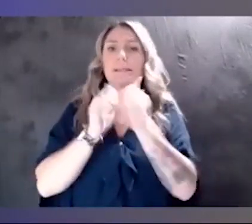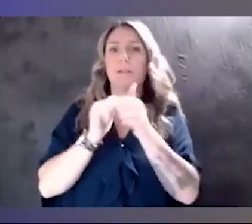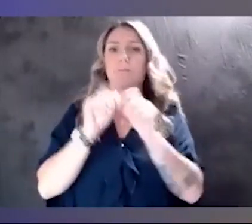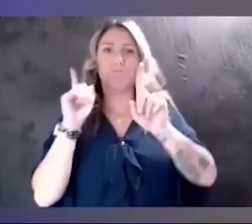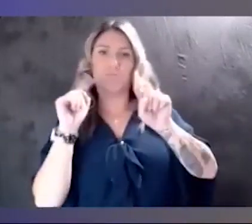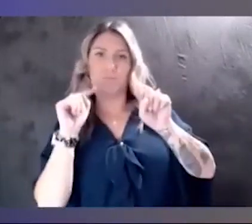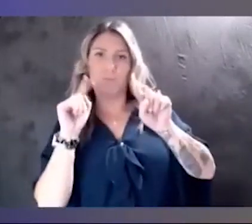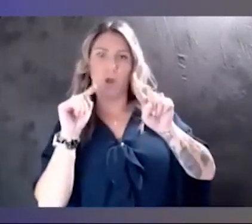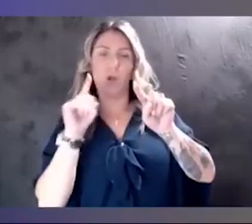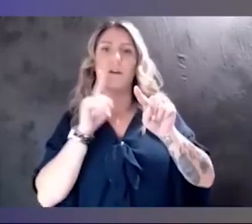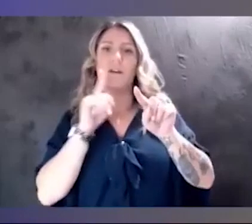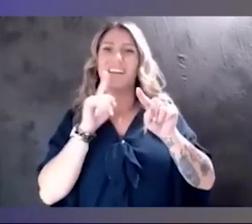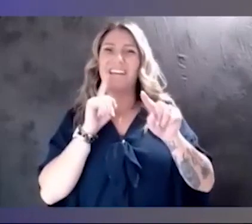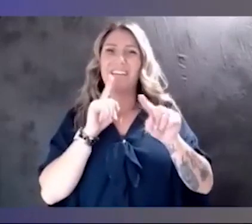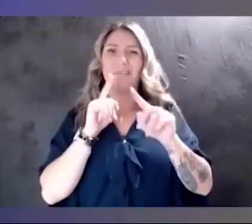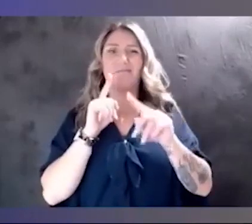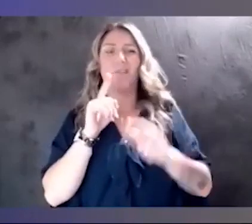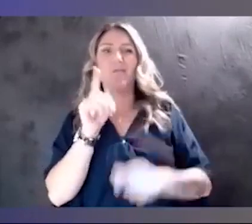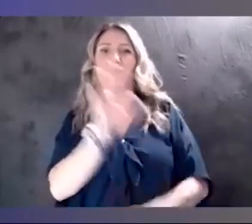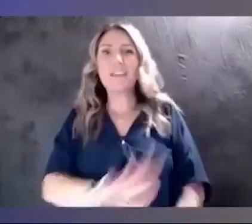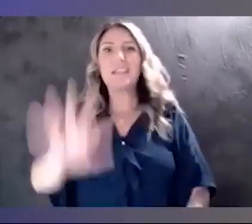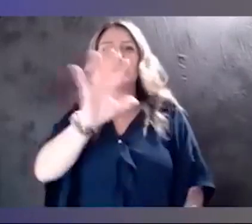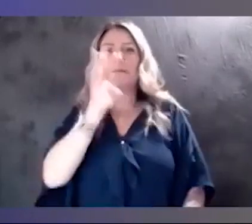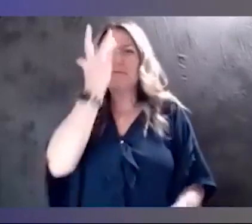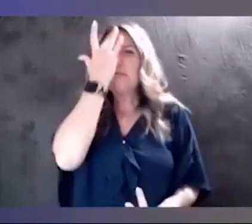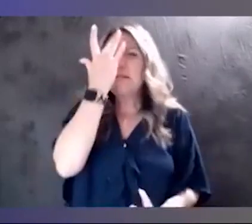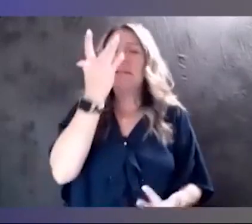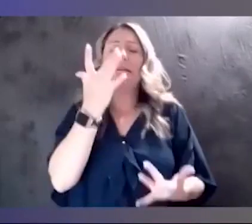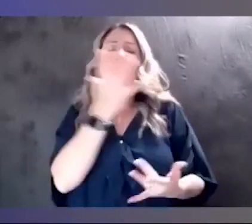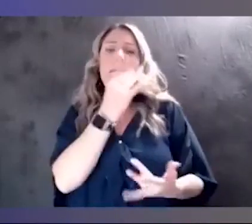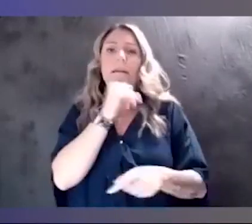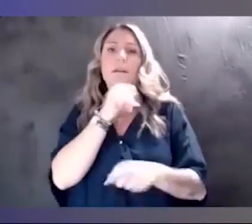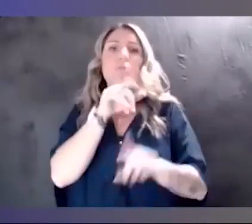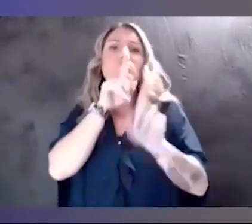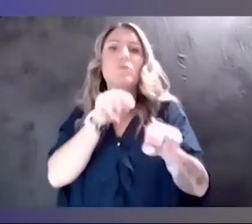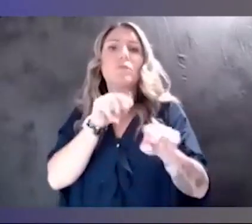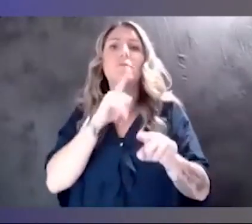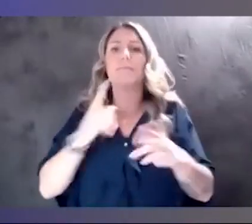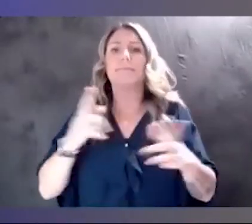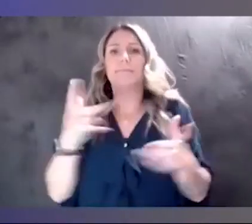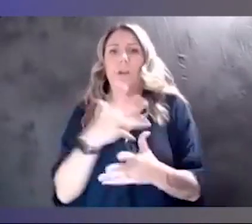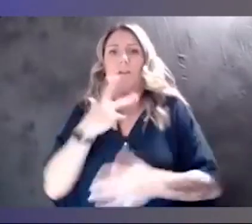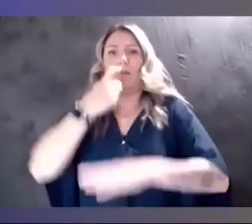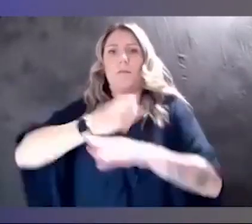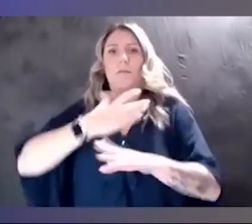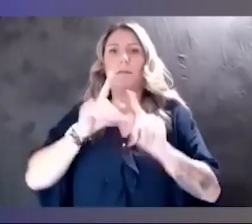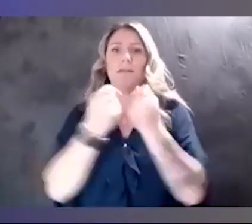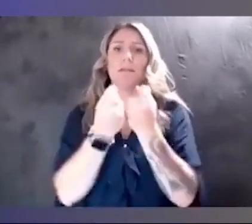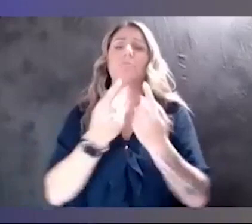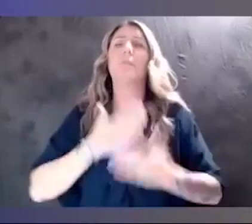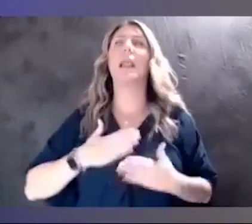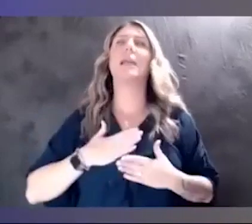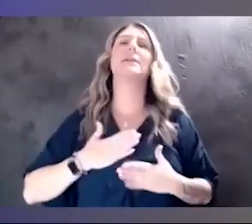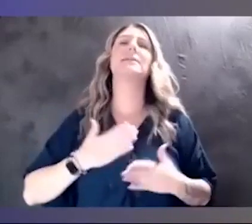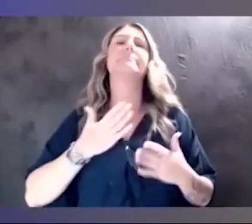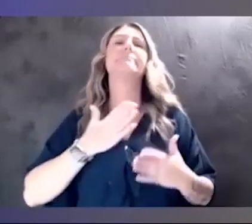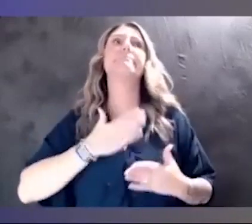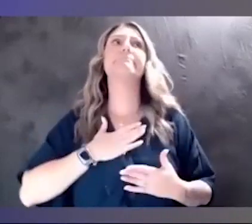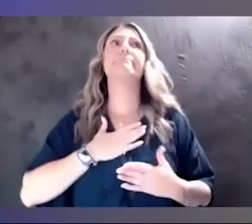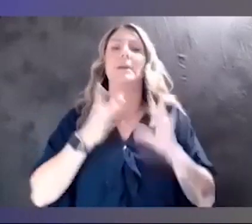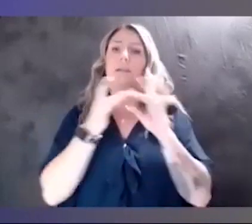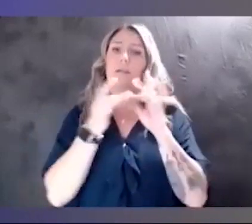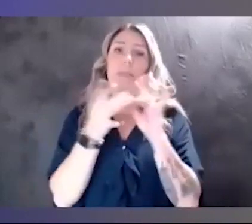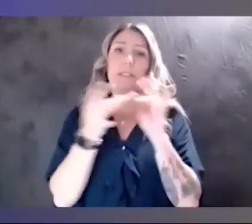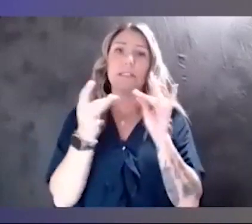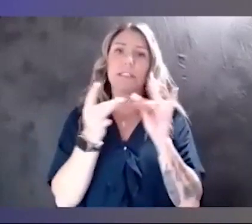sick, not wanting to report their illness for fear that they'd shut down their team. Please, my message to youth athletes is don't do that. We're